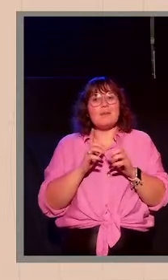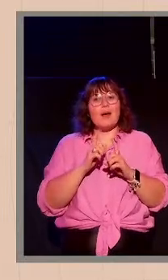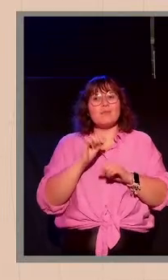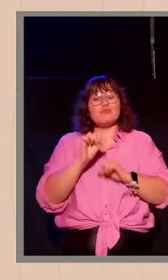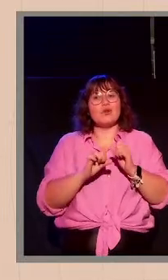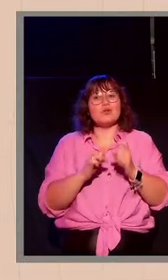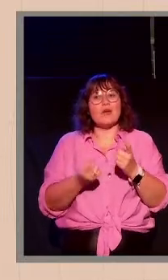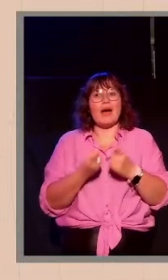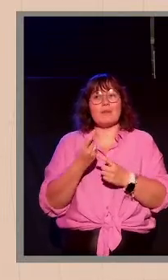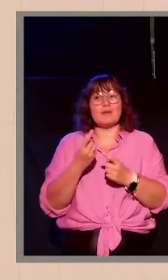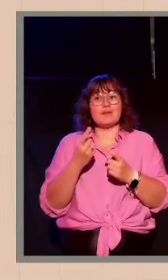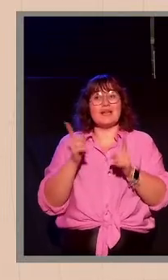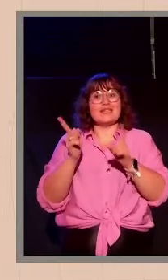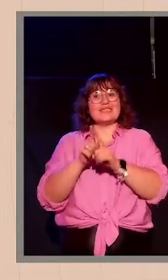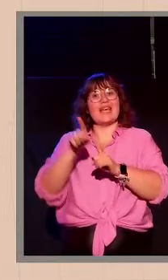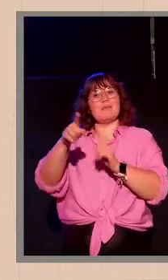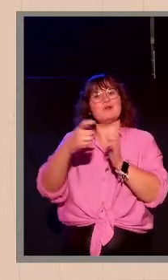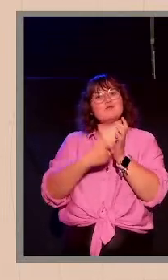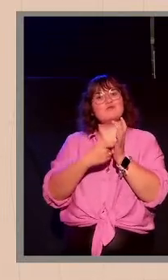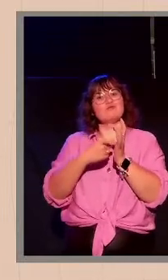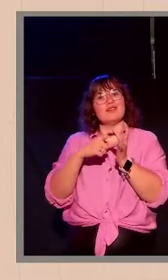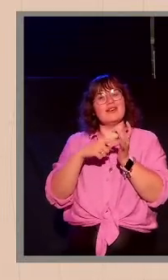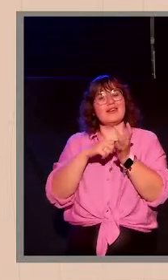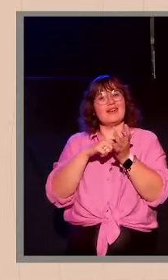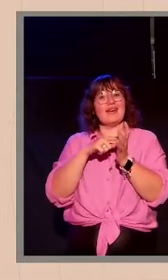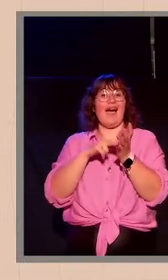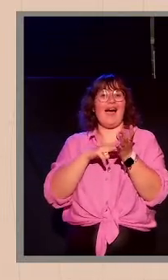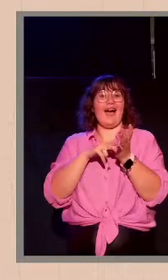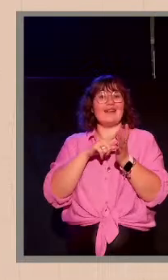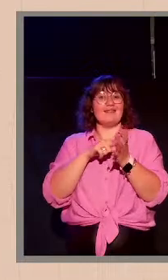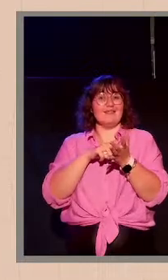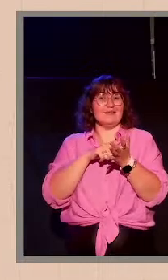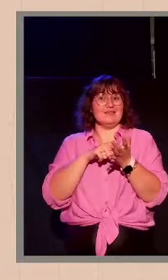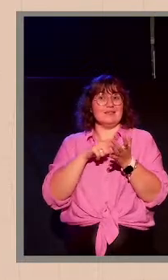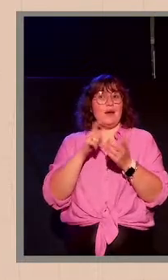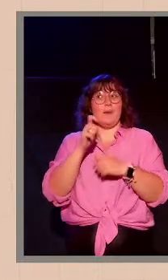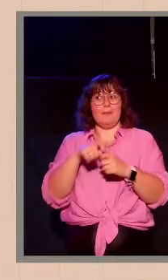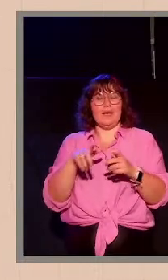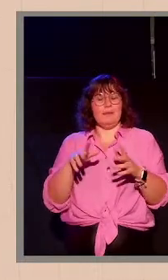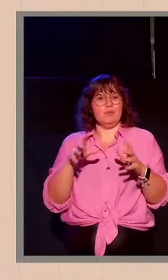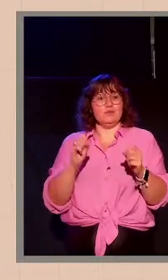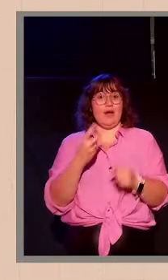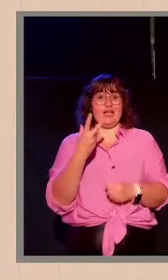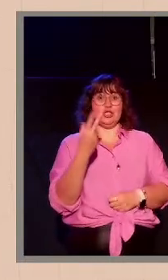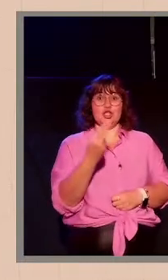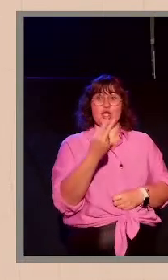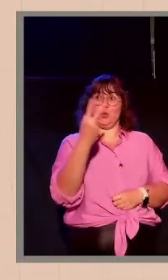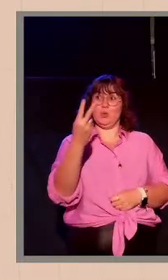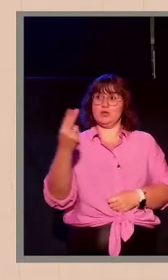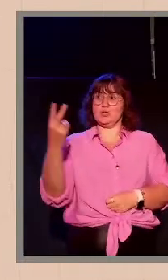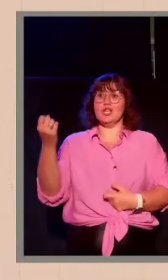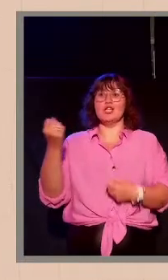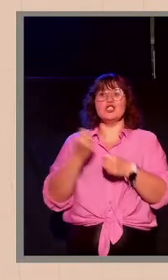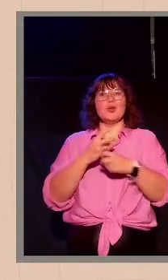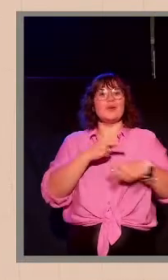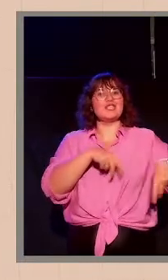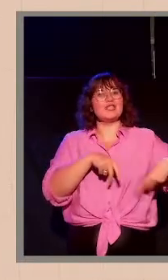with Rhiannon's piece there, which is that people start in sort of twos, doing